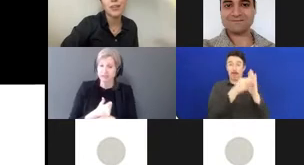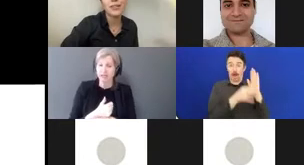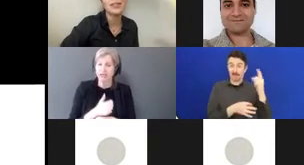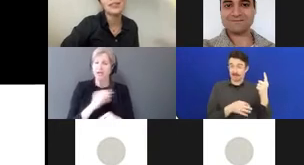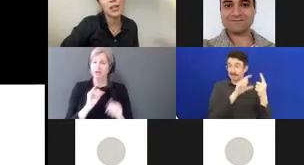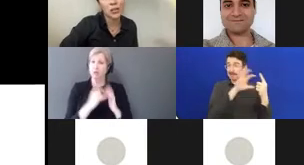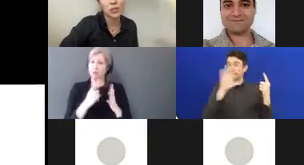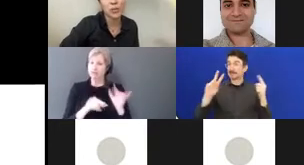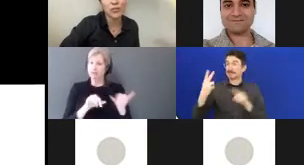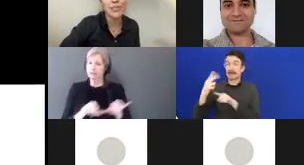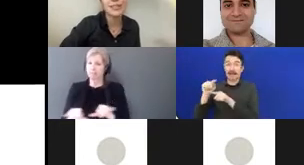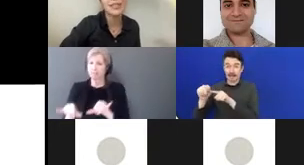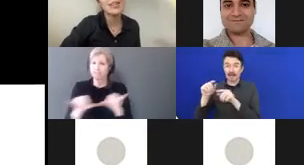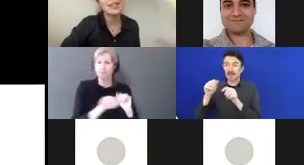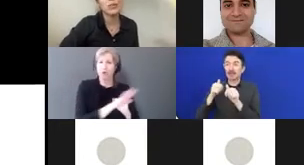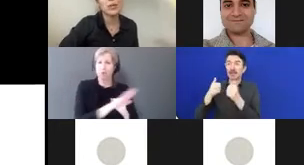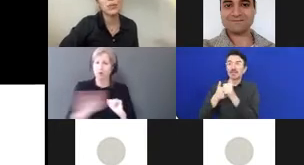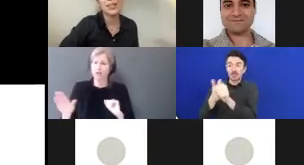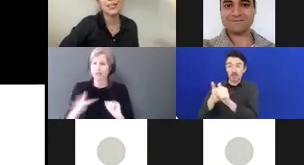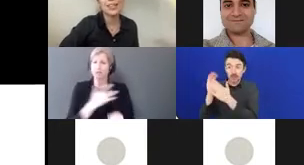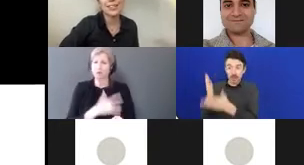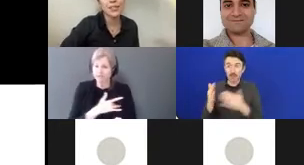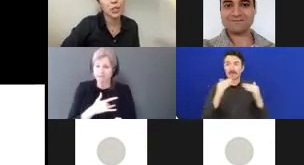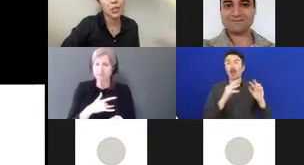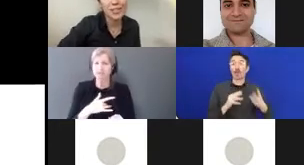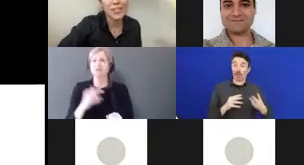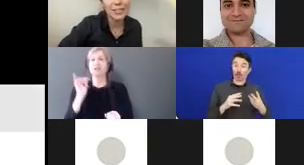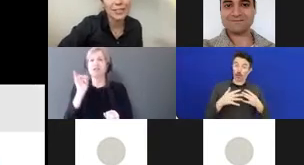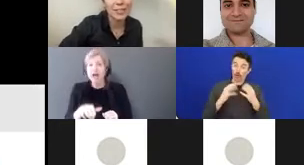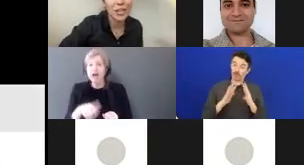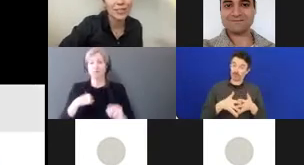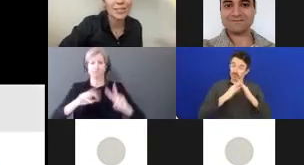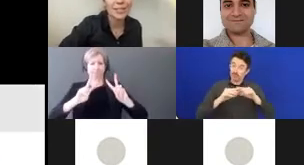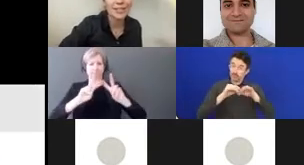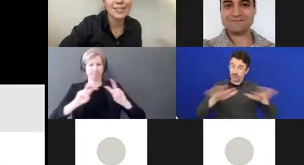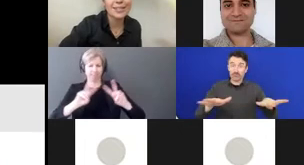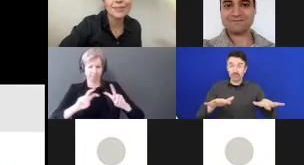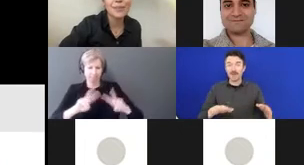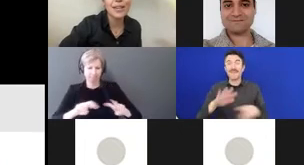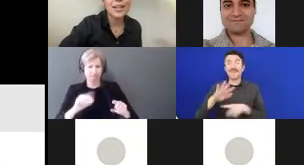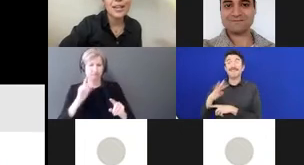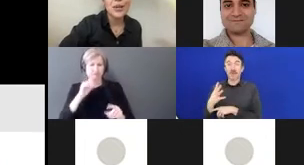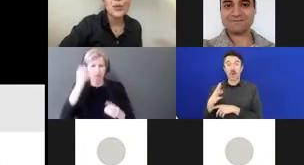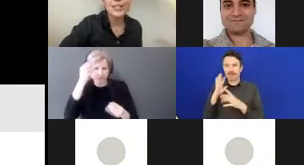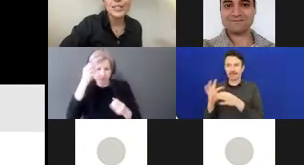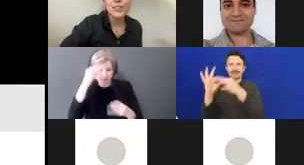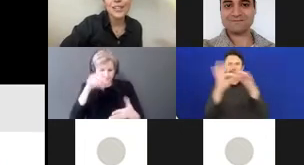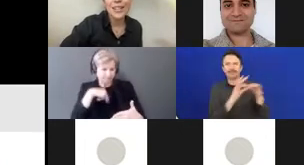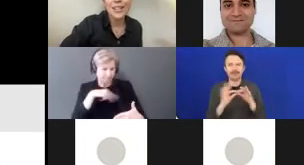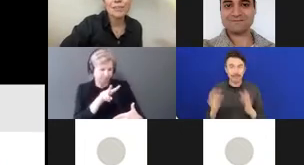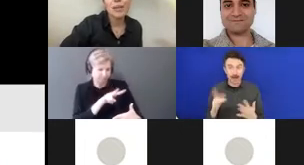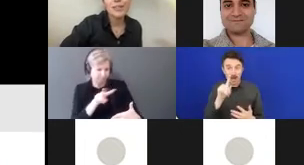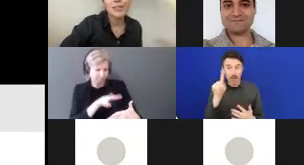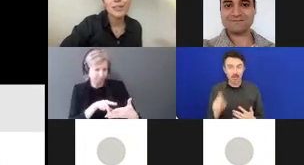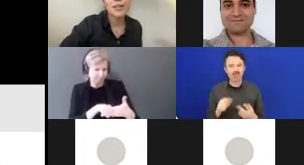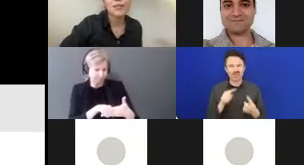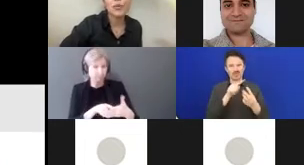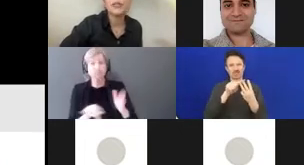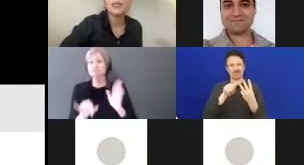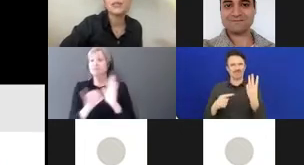of policies across provinces is what we analyzed closely in the content analysis. We identified that